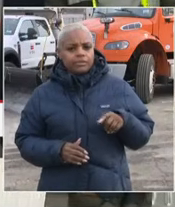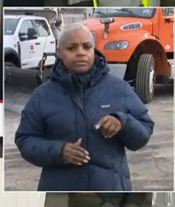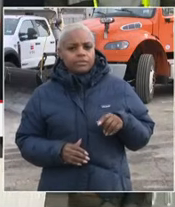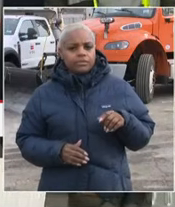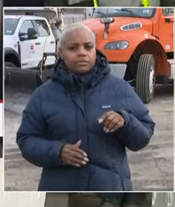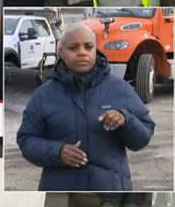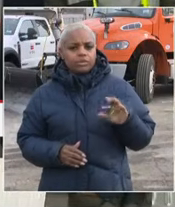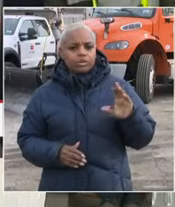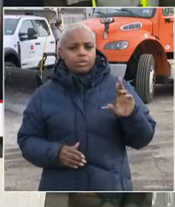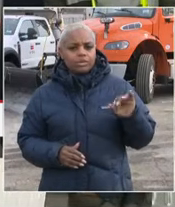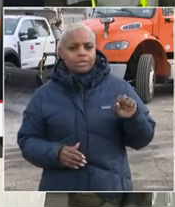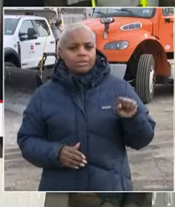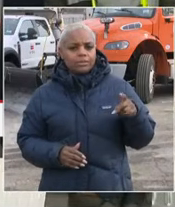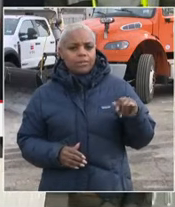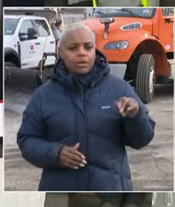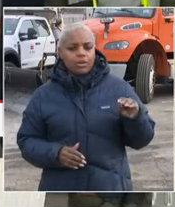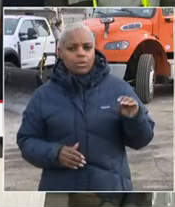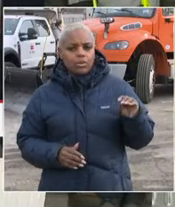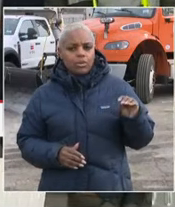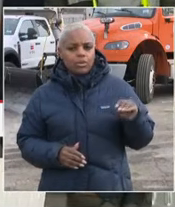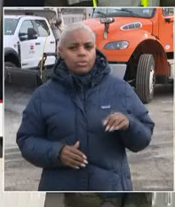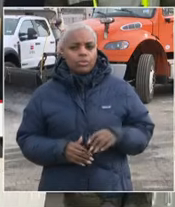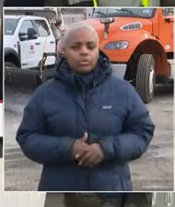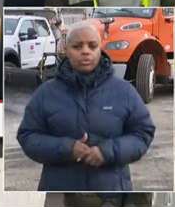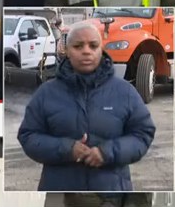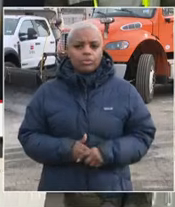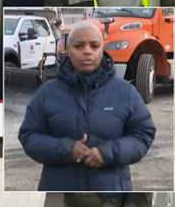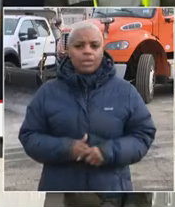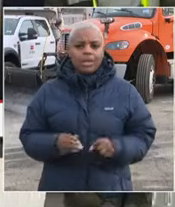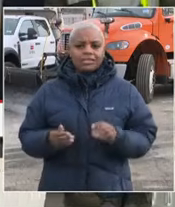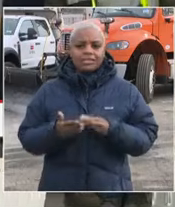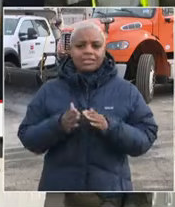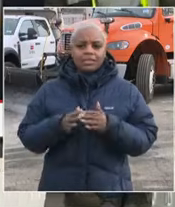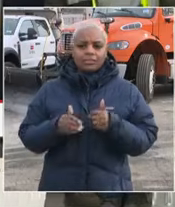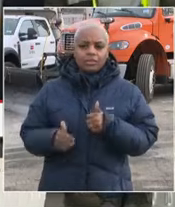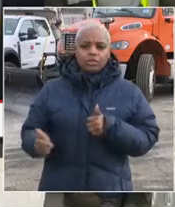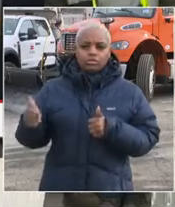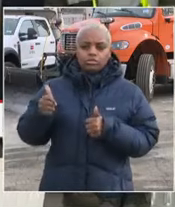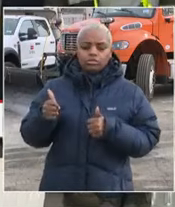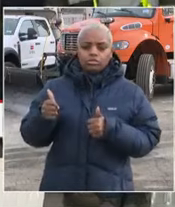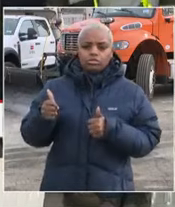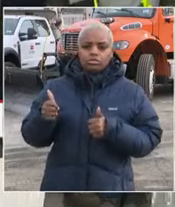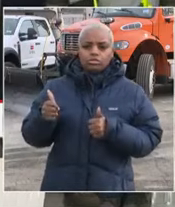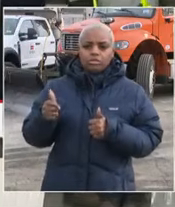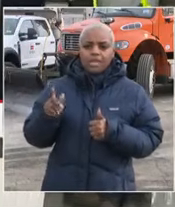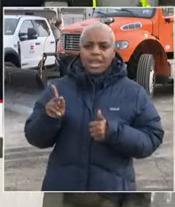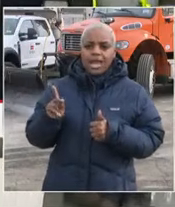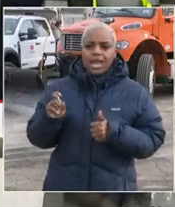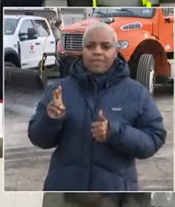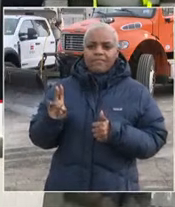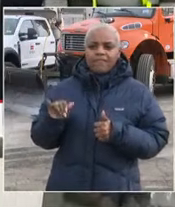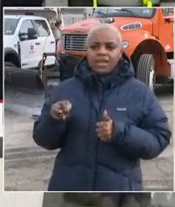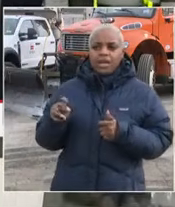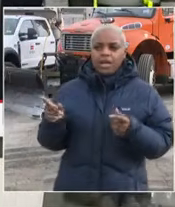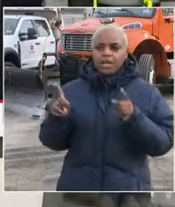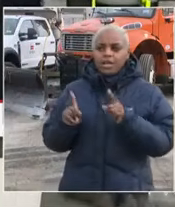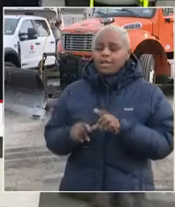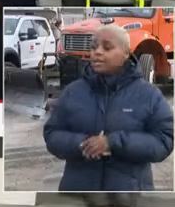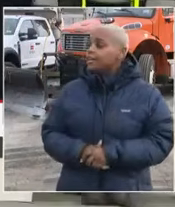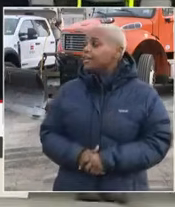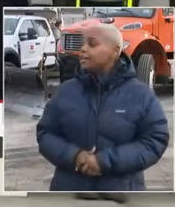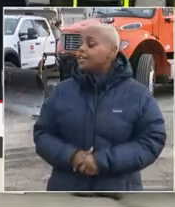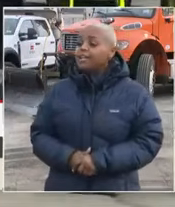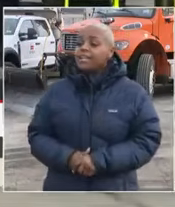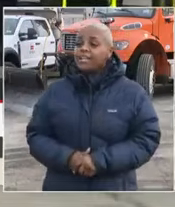forward and Kevin to step forward and help me with any questions. Yes, Mark. Mayor Bowser,